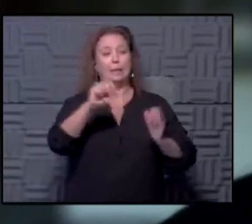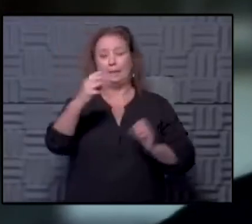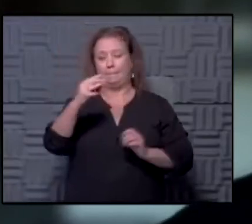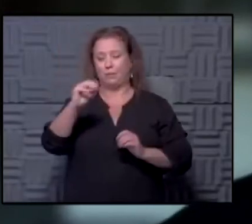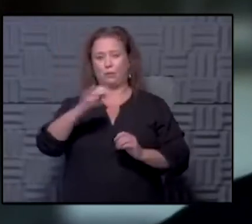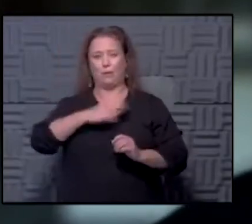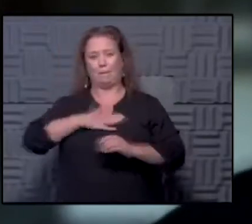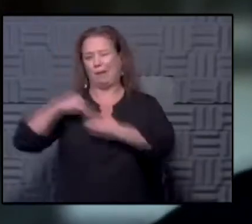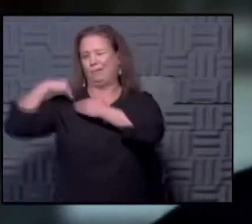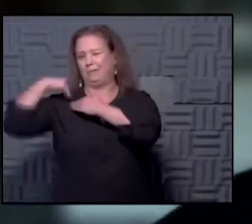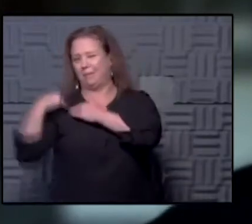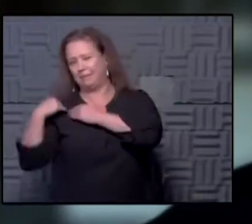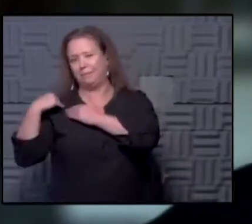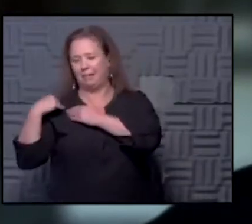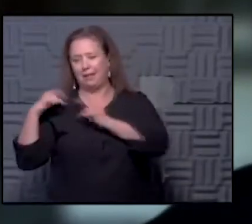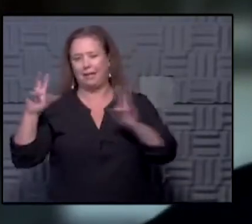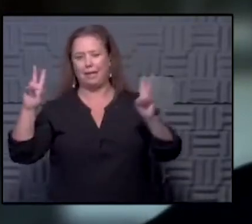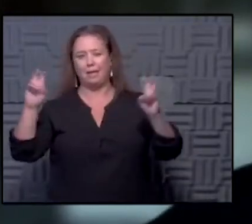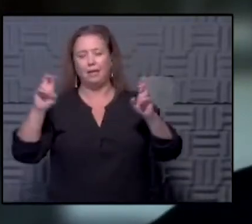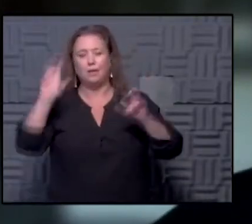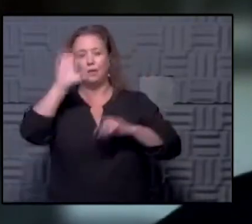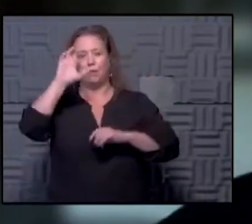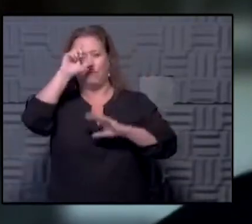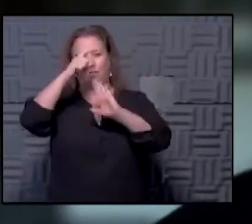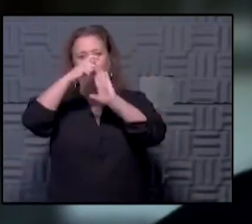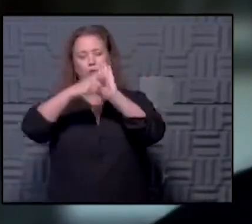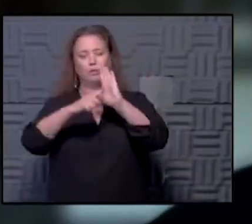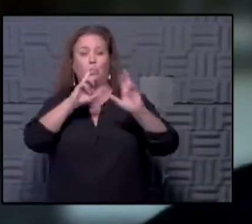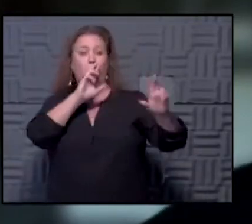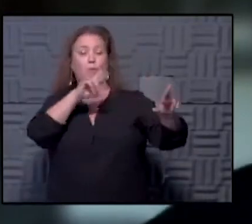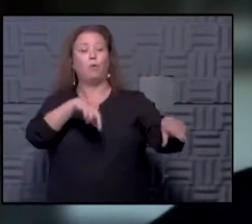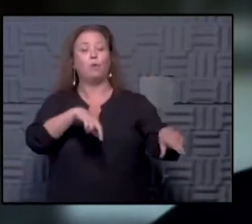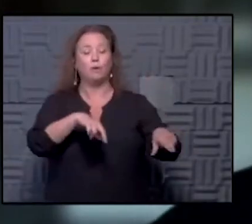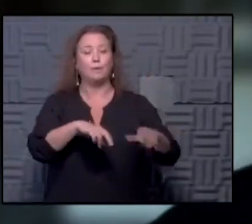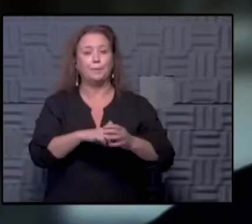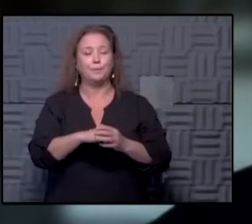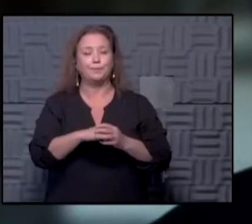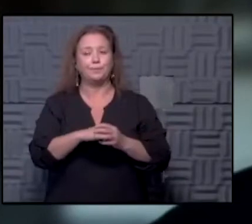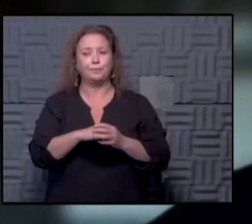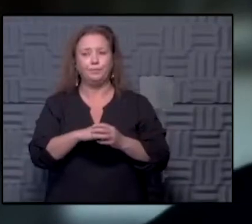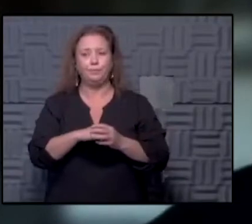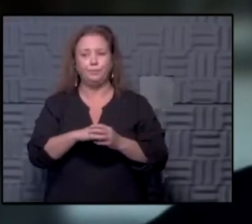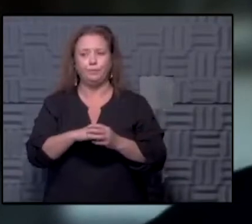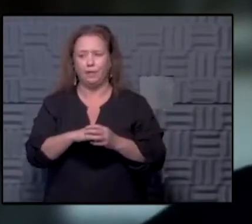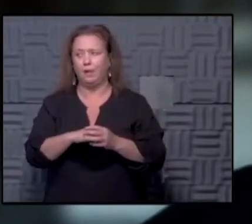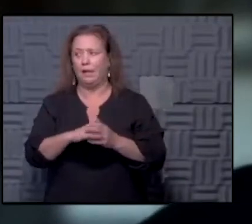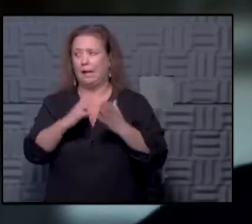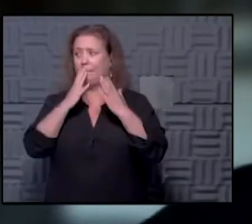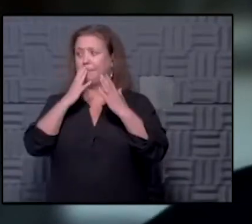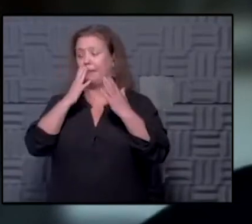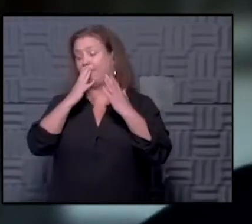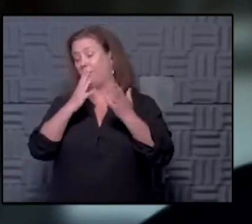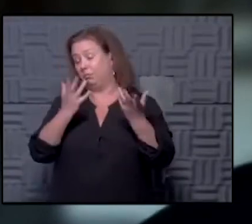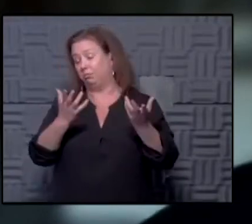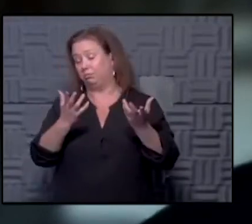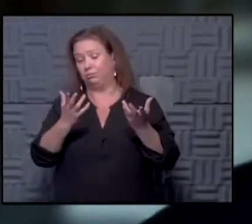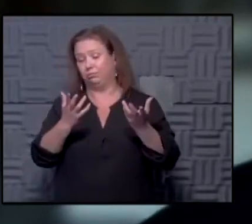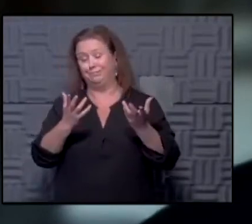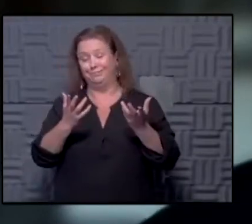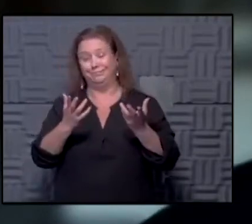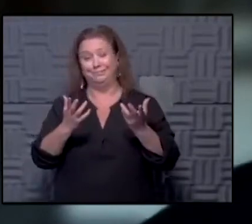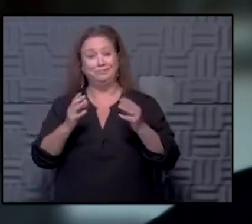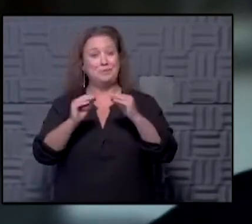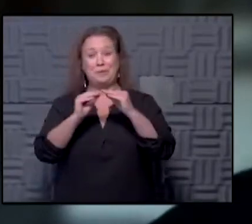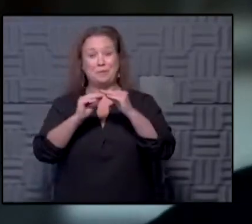as my responsibility to search out those articles and report them. And so I'm very thankful that beyond that, I don't have any